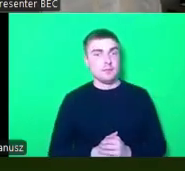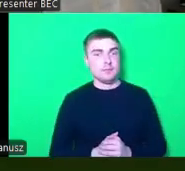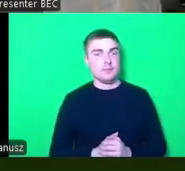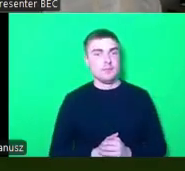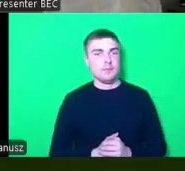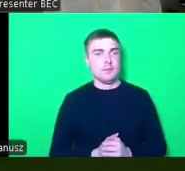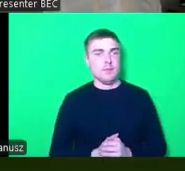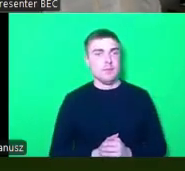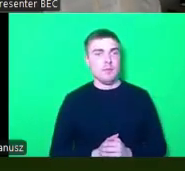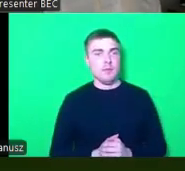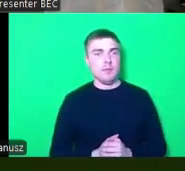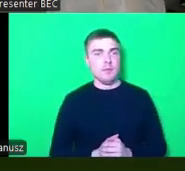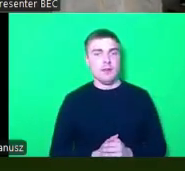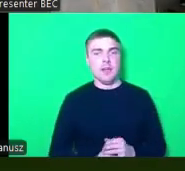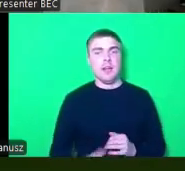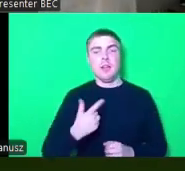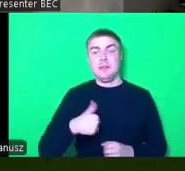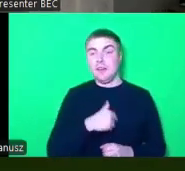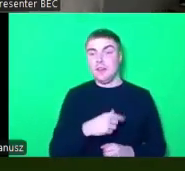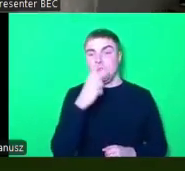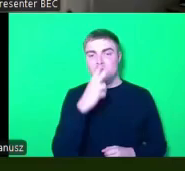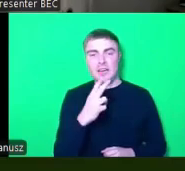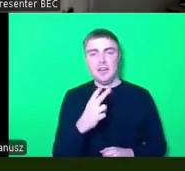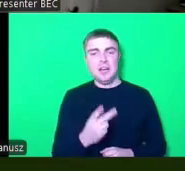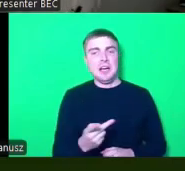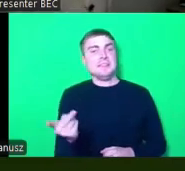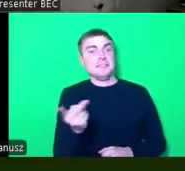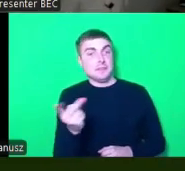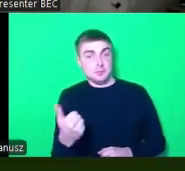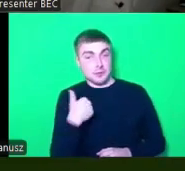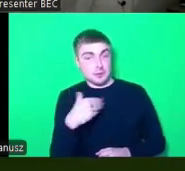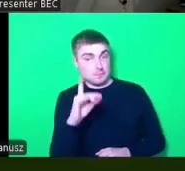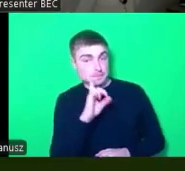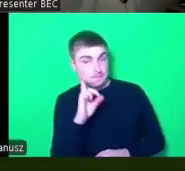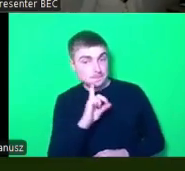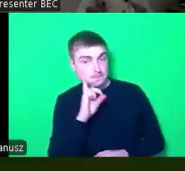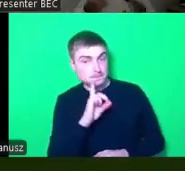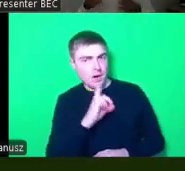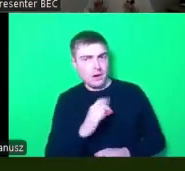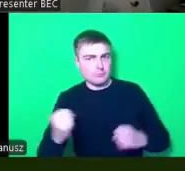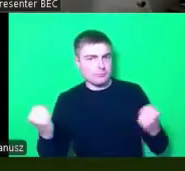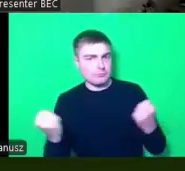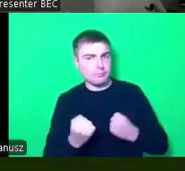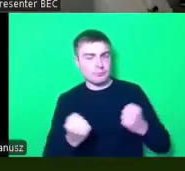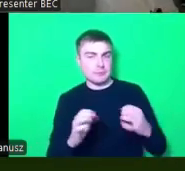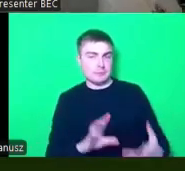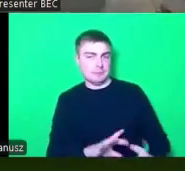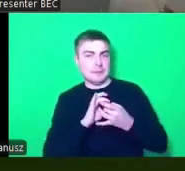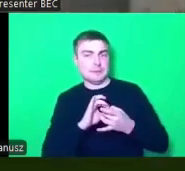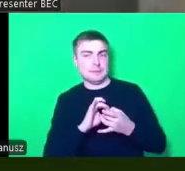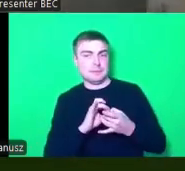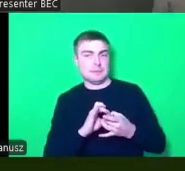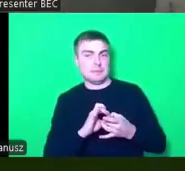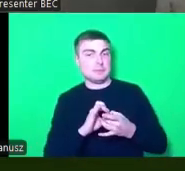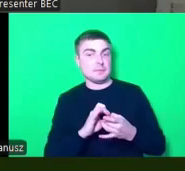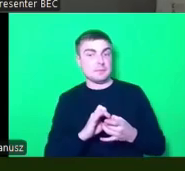so both for male and female persons, there's a very strong effect, a negative effect